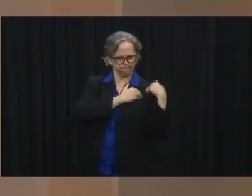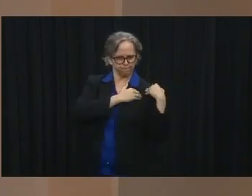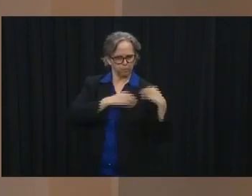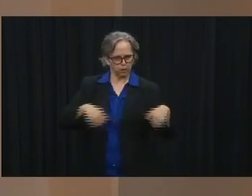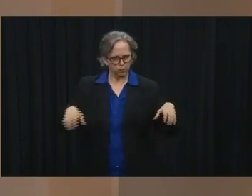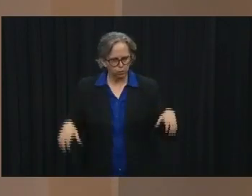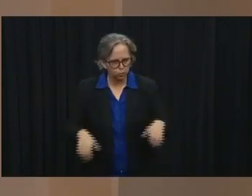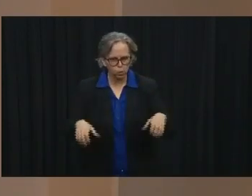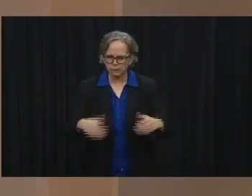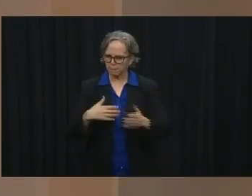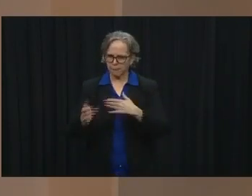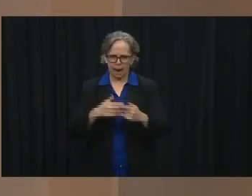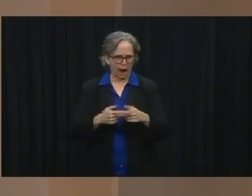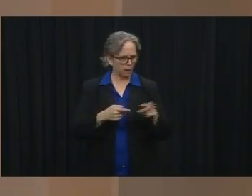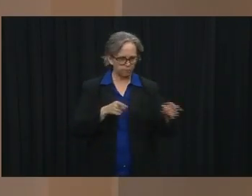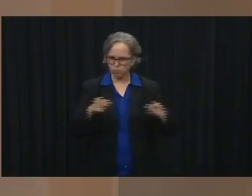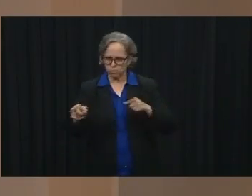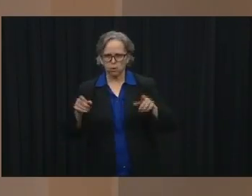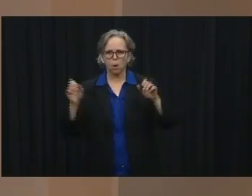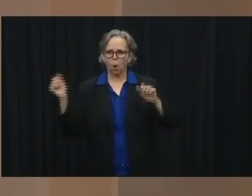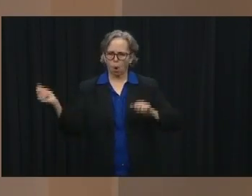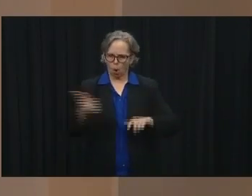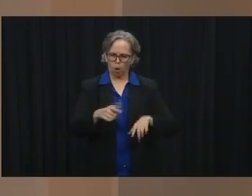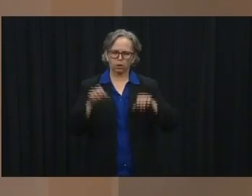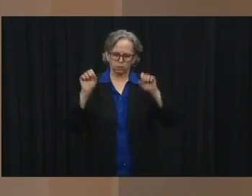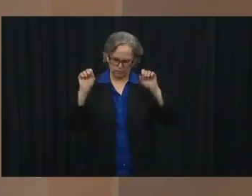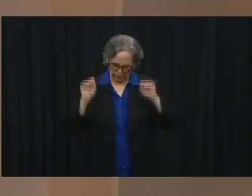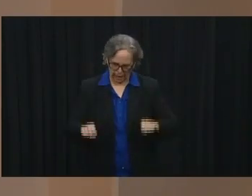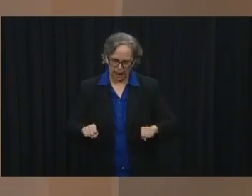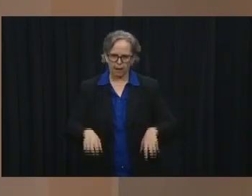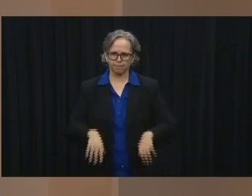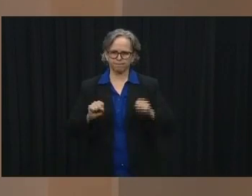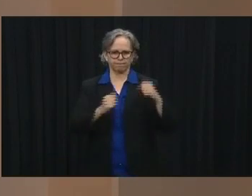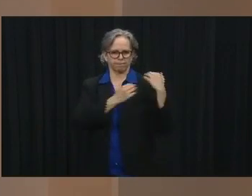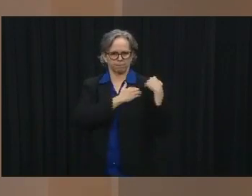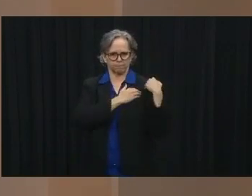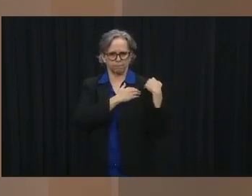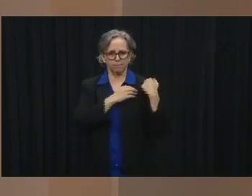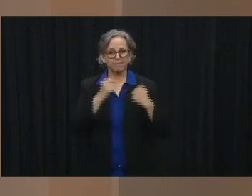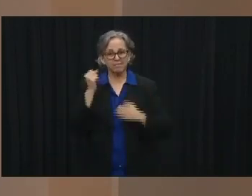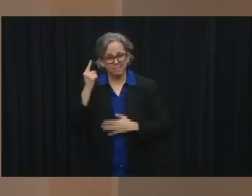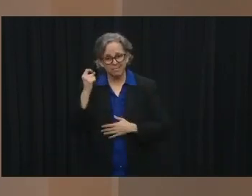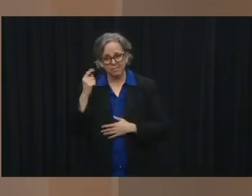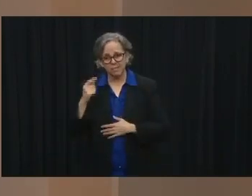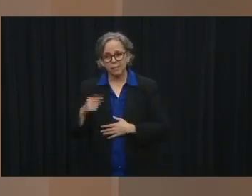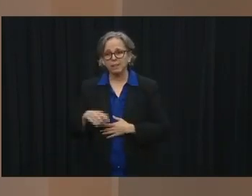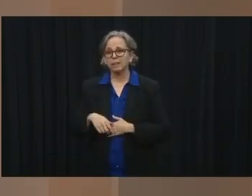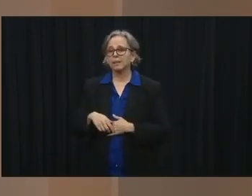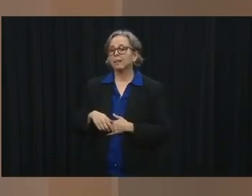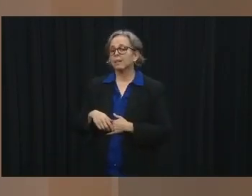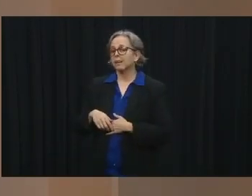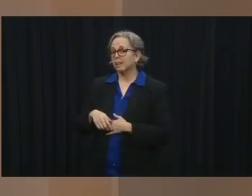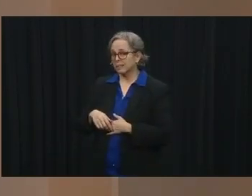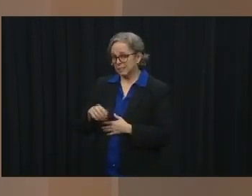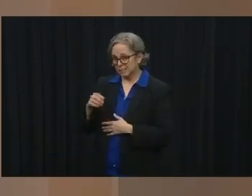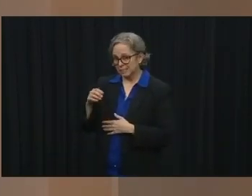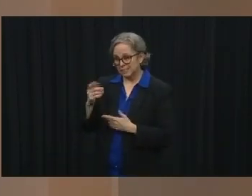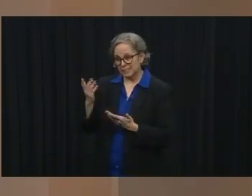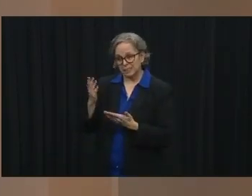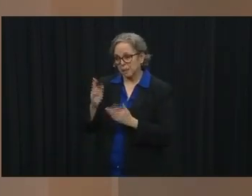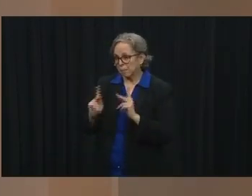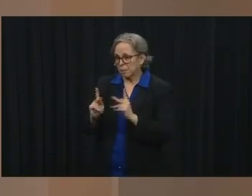are out there in the workplace that can't do that, and they are real heroes. The people